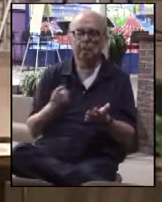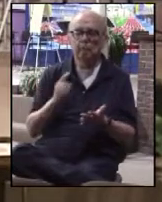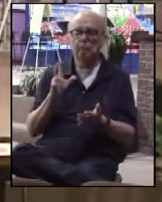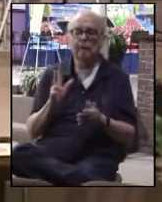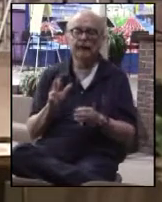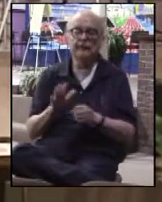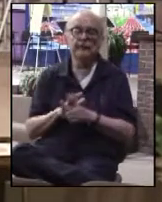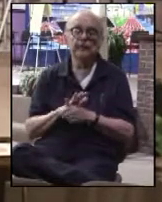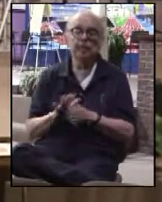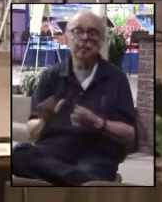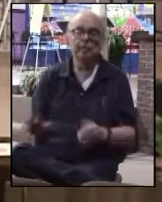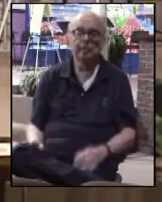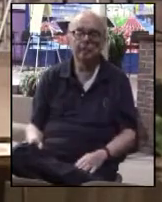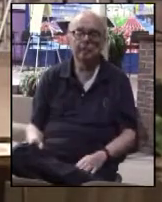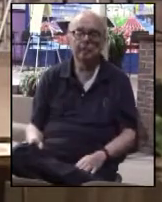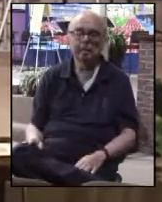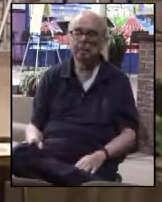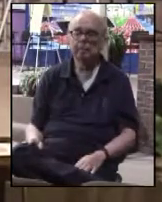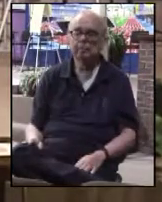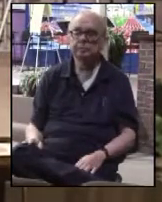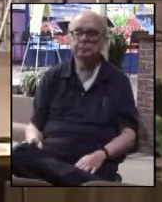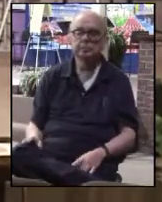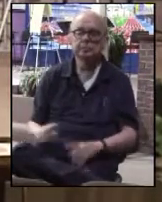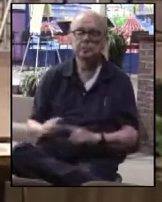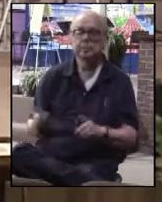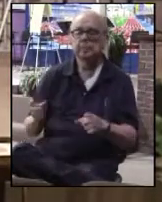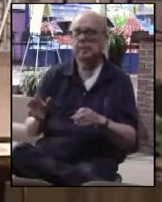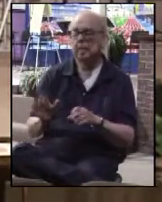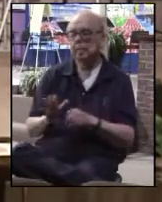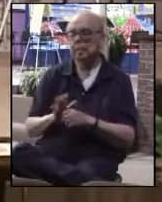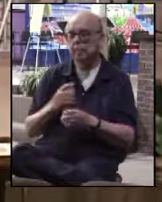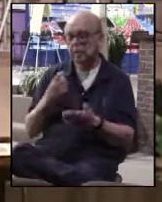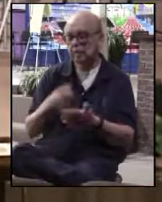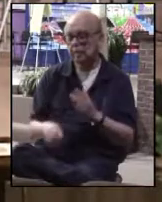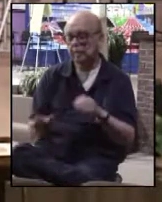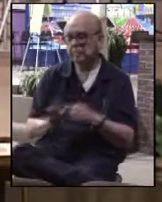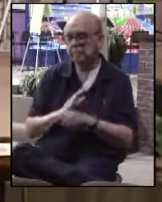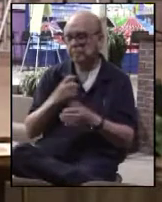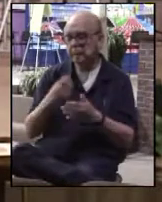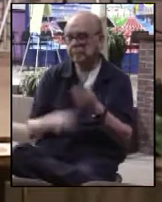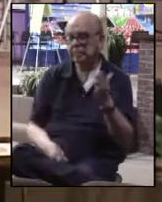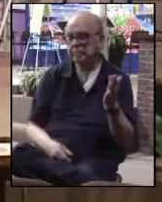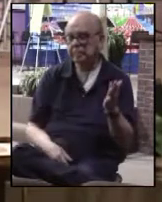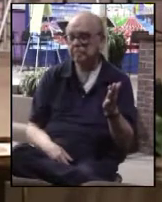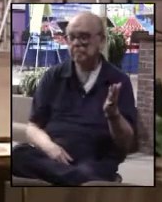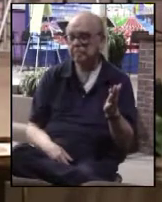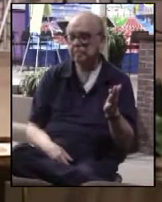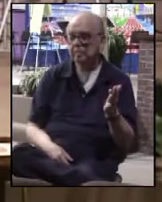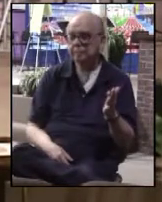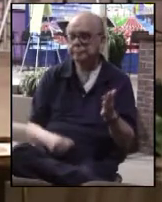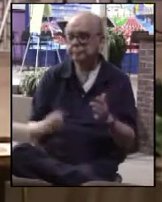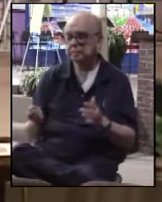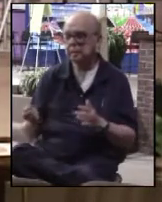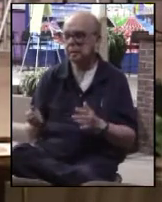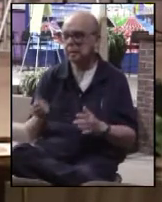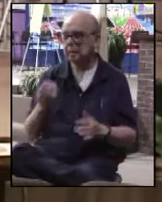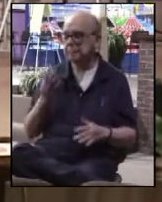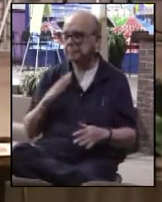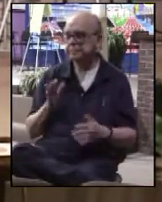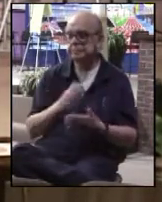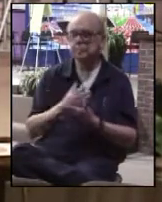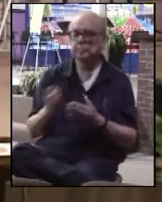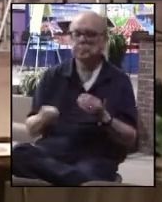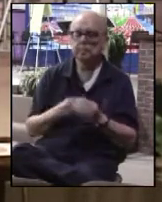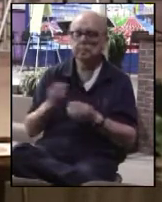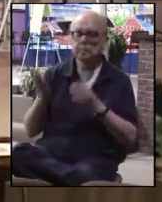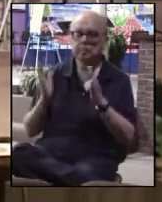but you're gonna charge me full price so the unfortunate part about it is the